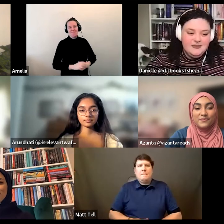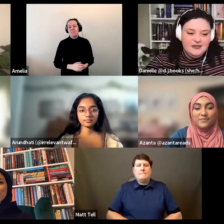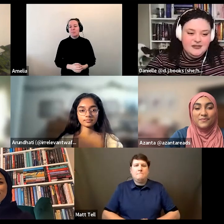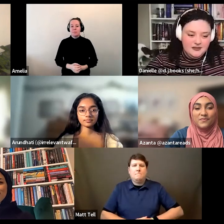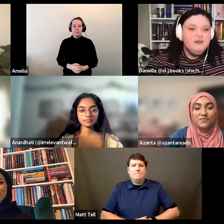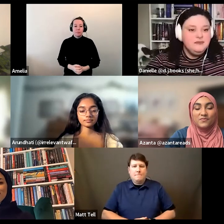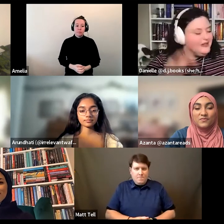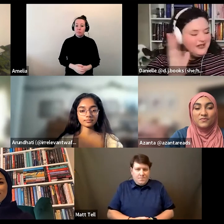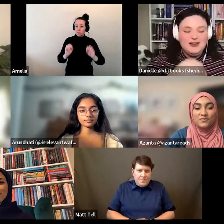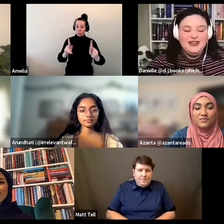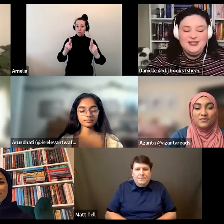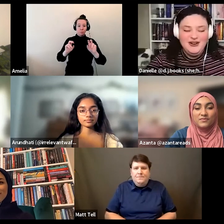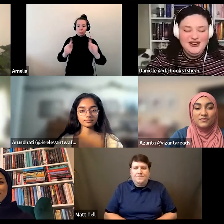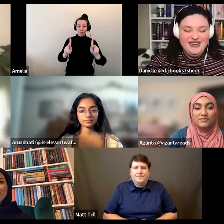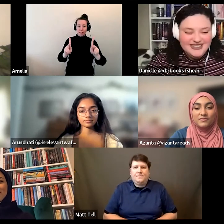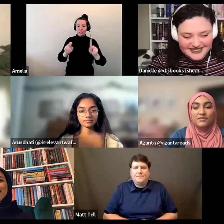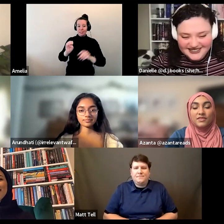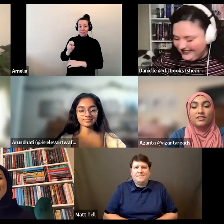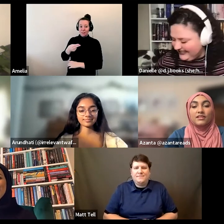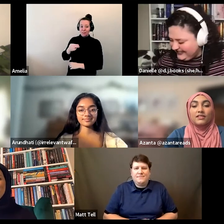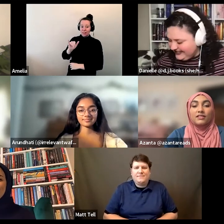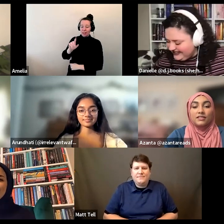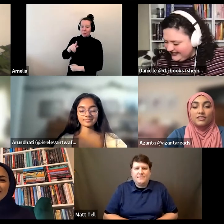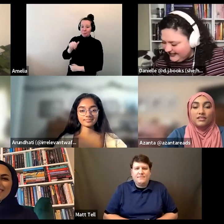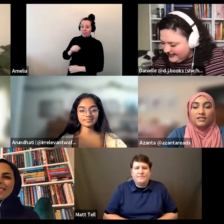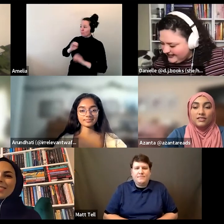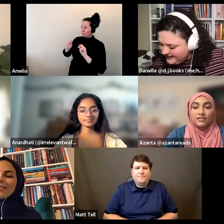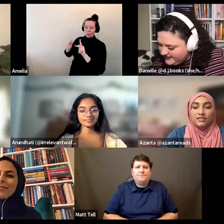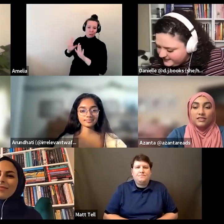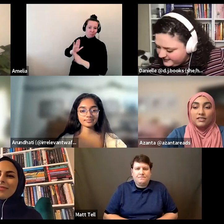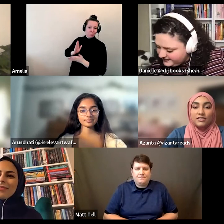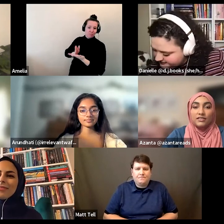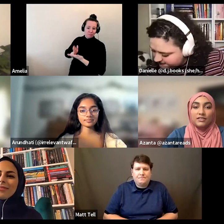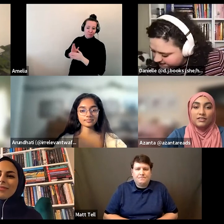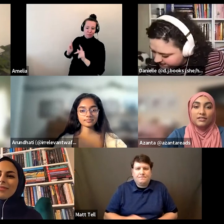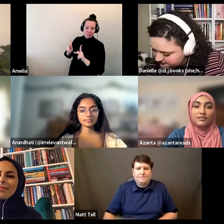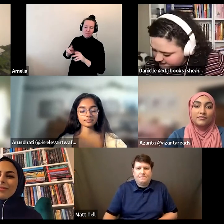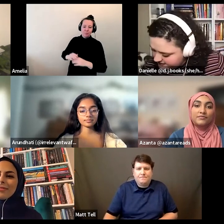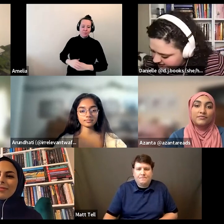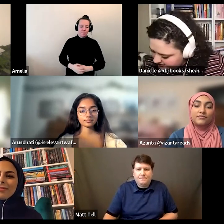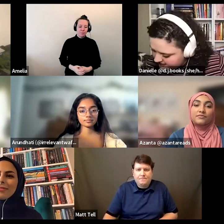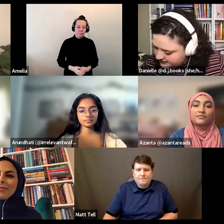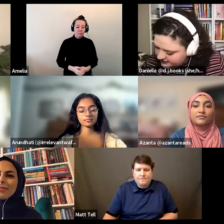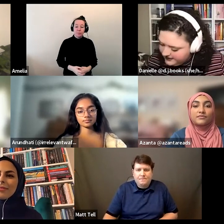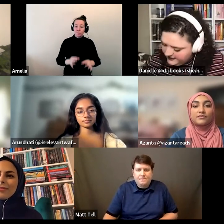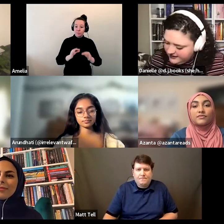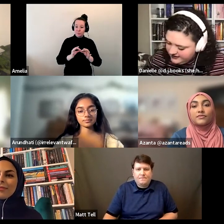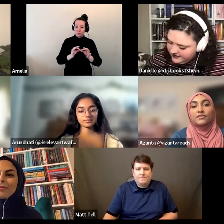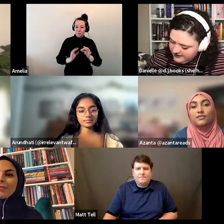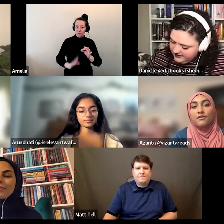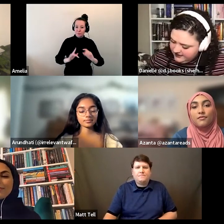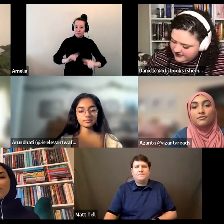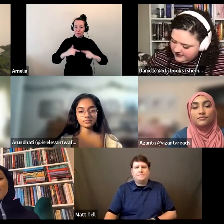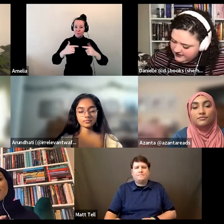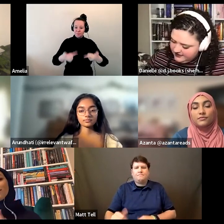Well, that's okay. You can come back. Sorry. I also wanted to know, I mean, we can go to Lou perhaps, and then just I wanted to ask, you